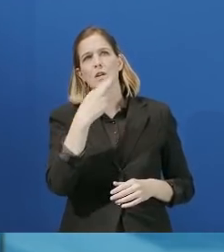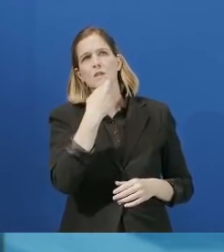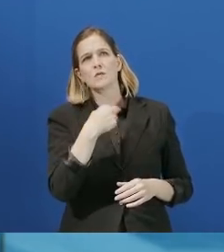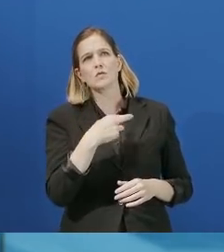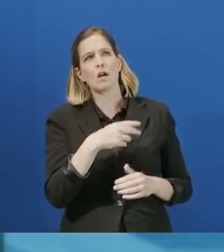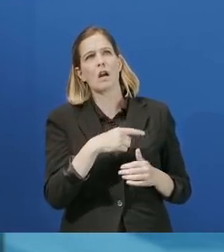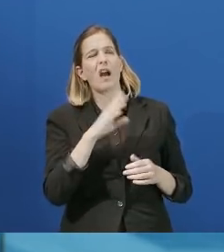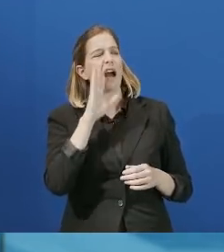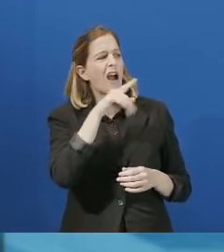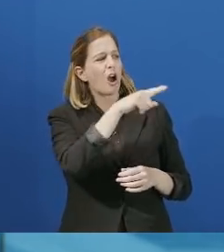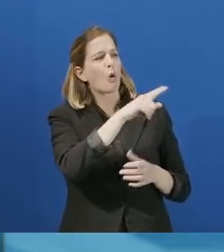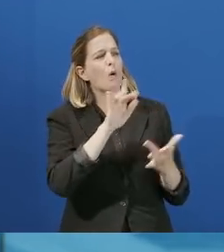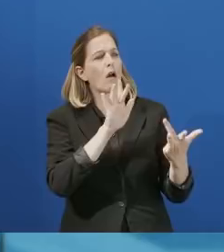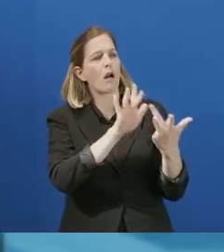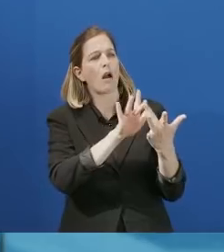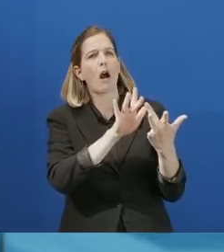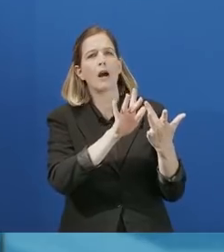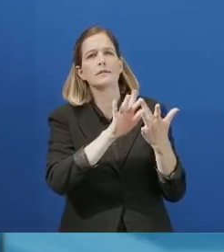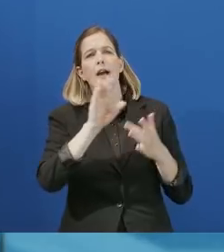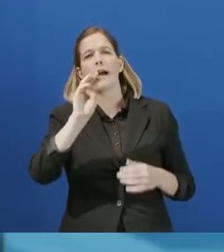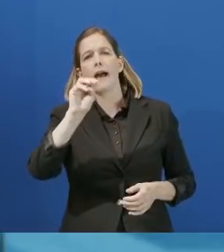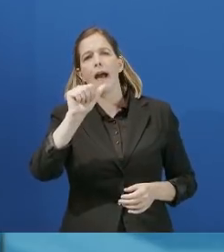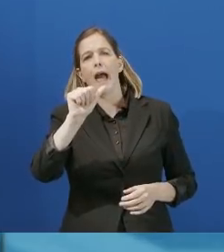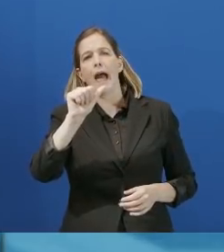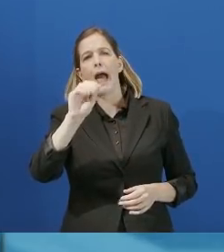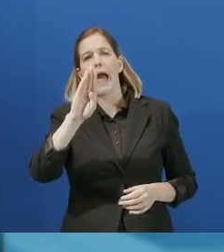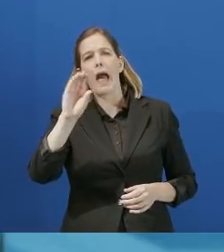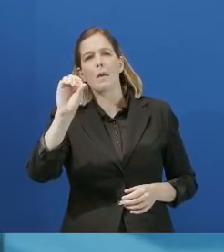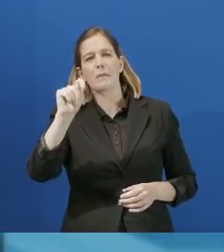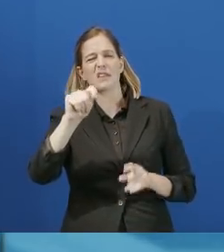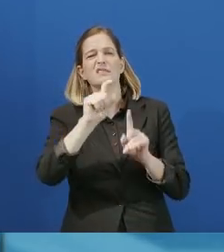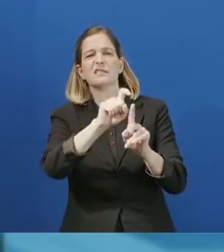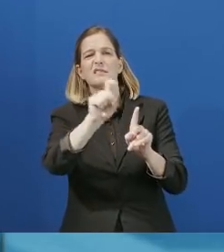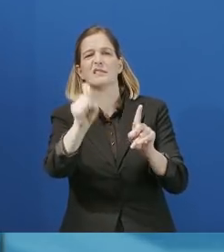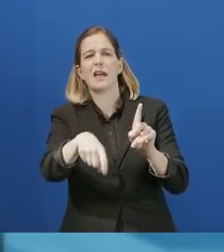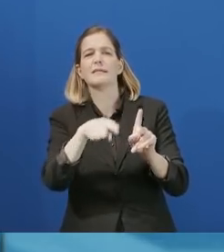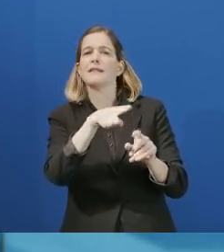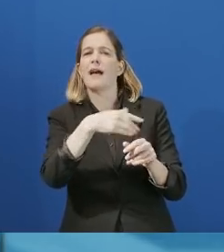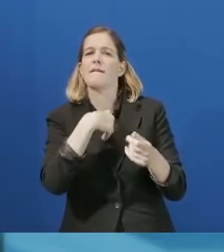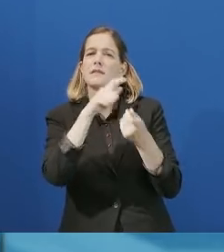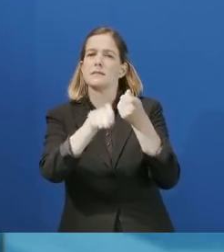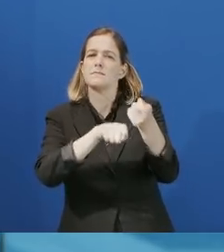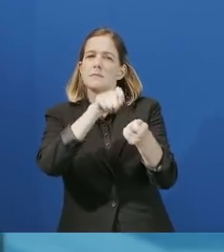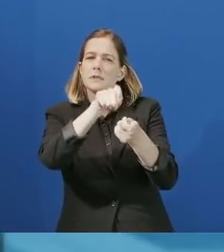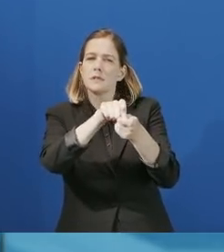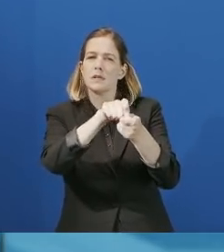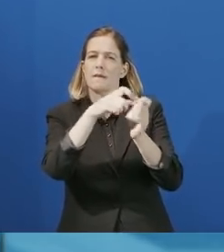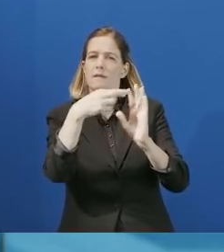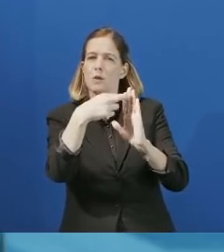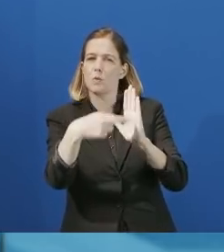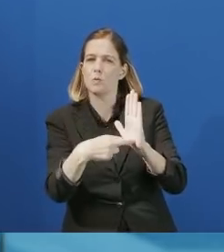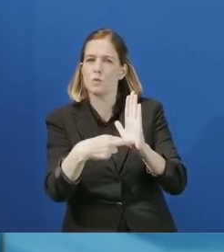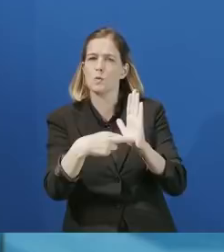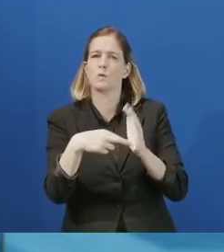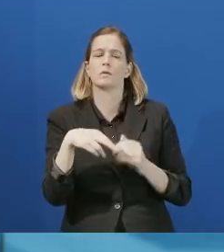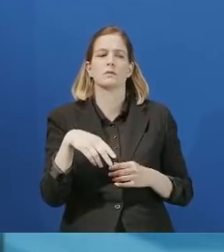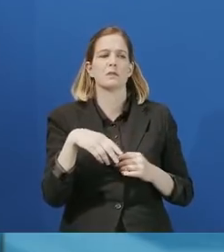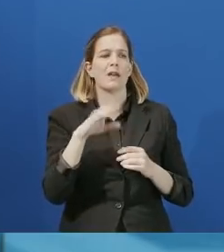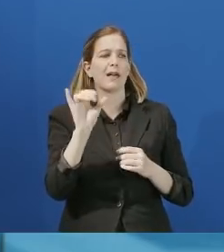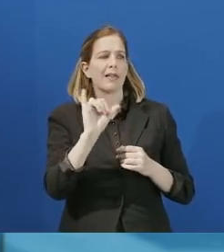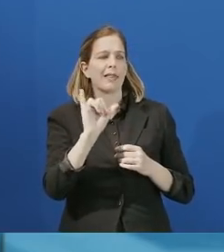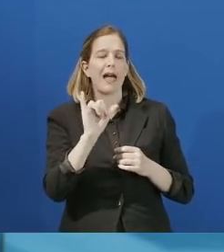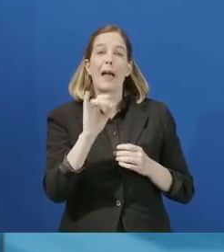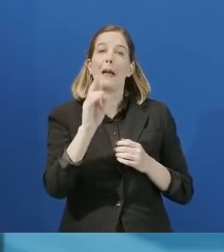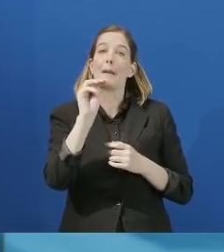Texas, had some very specific guidelines. I know why you don't want to do 25%, but he talked about things like non-reusable menus